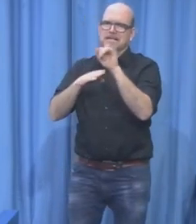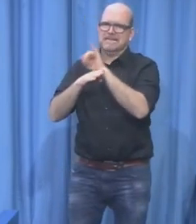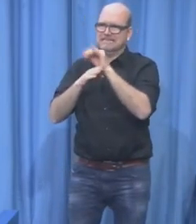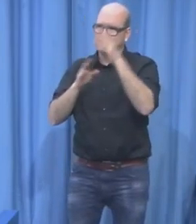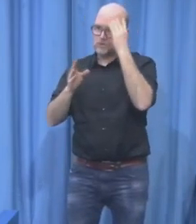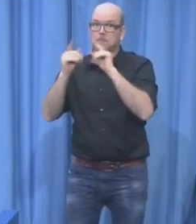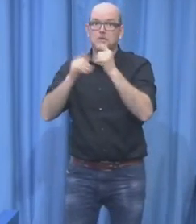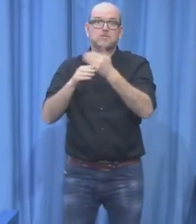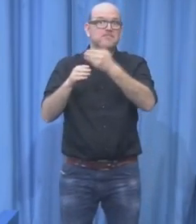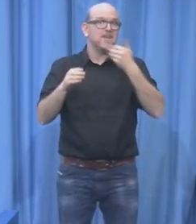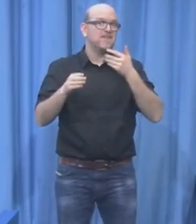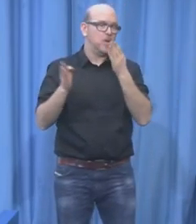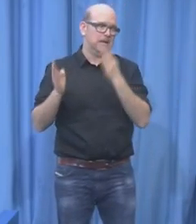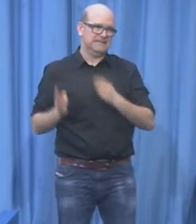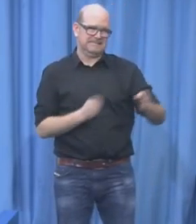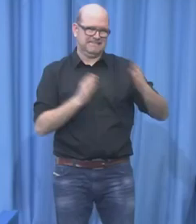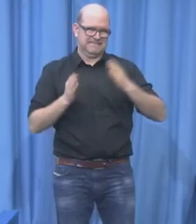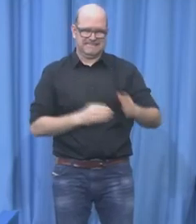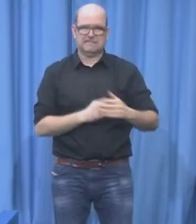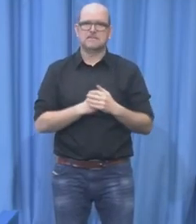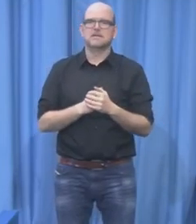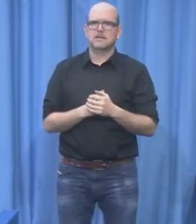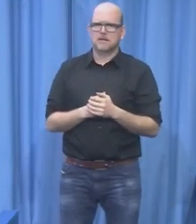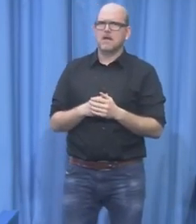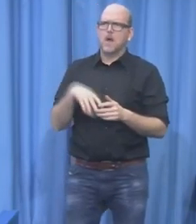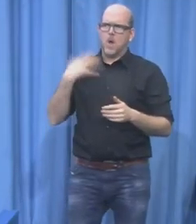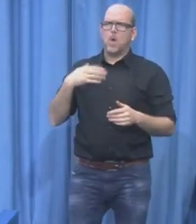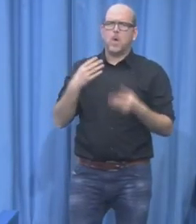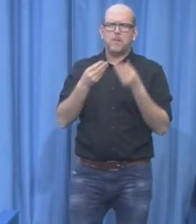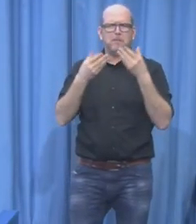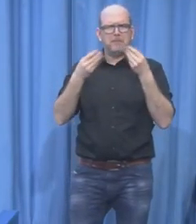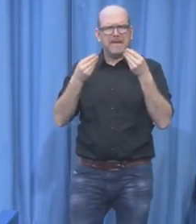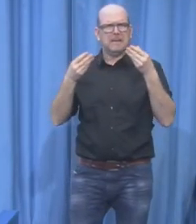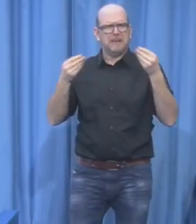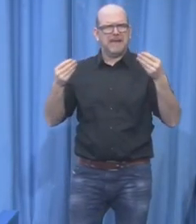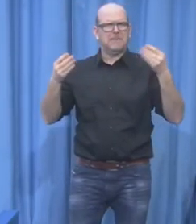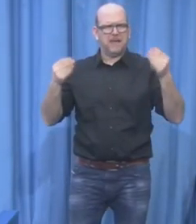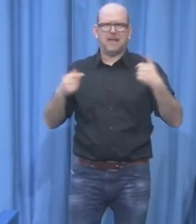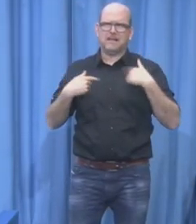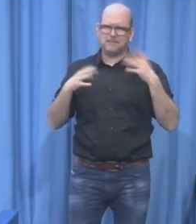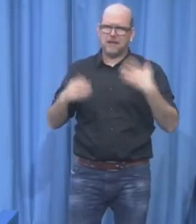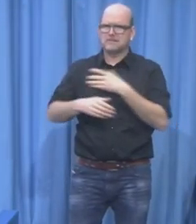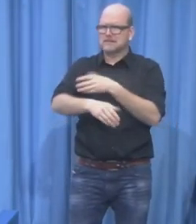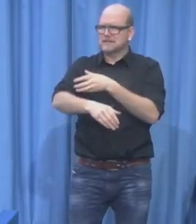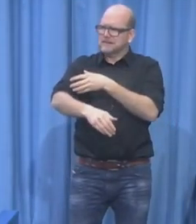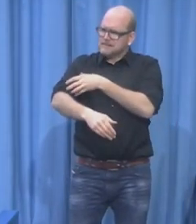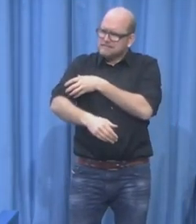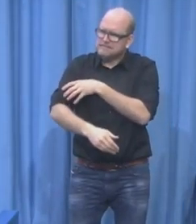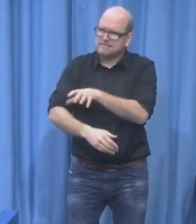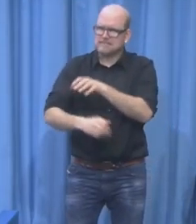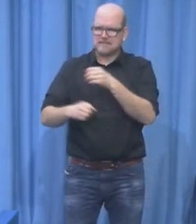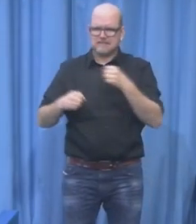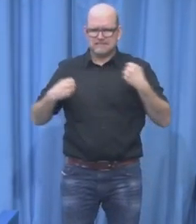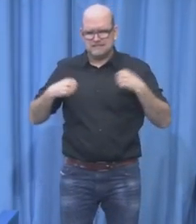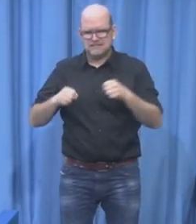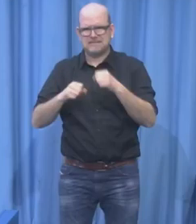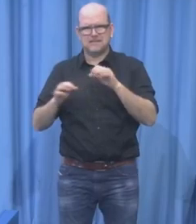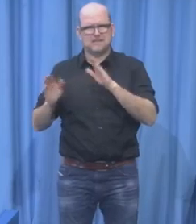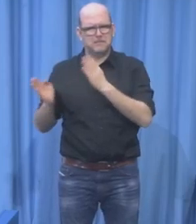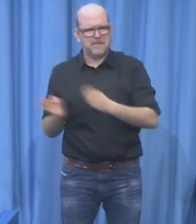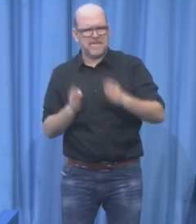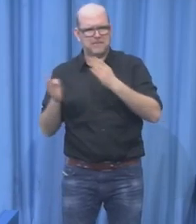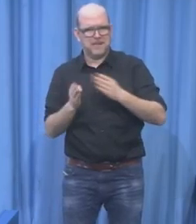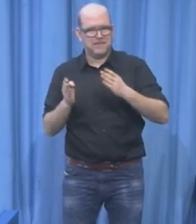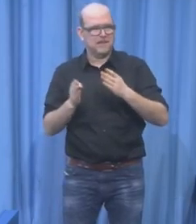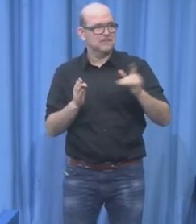run, there's a lot of work that goes into the program. It sounds simple, an 8-week program, but there's a lot of back work that goes into the program. So usually in